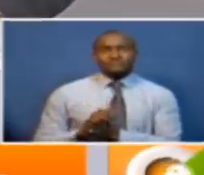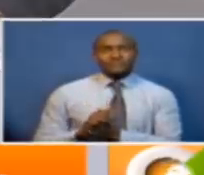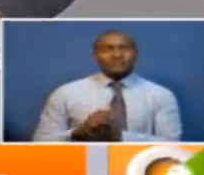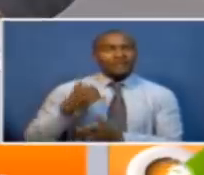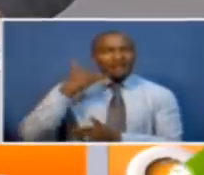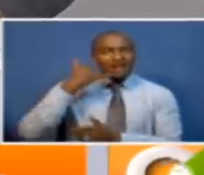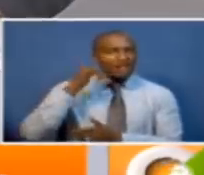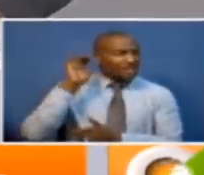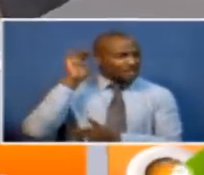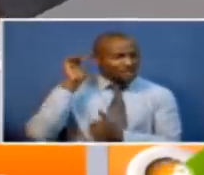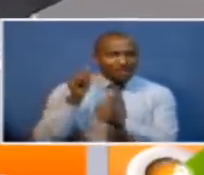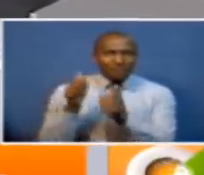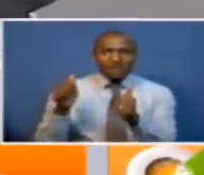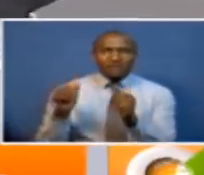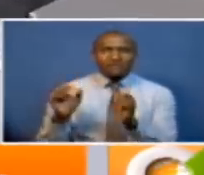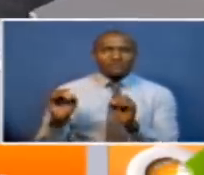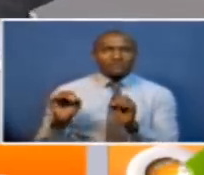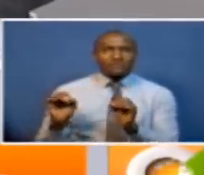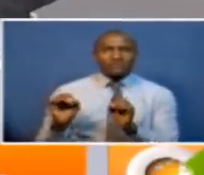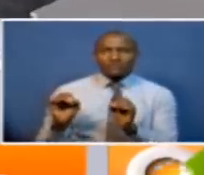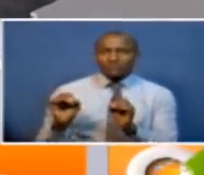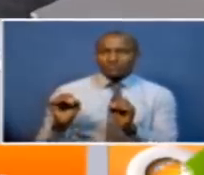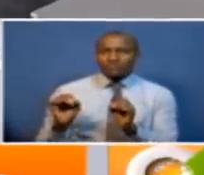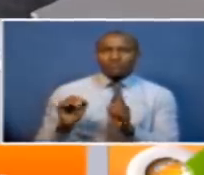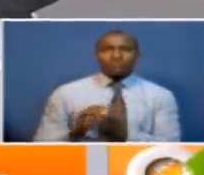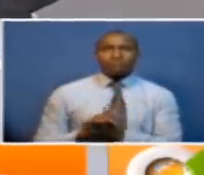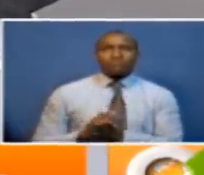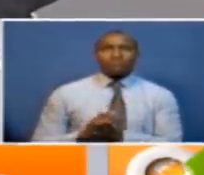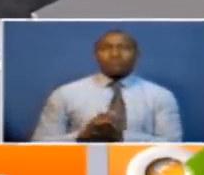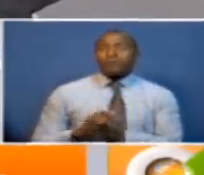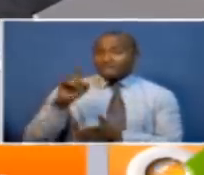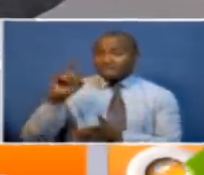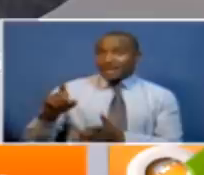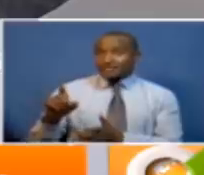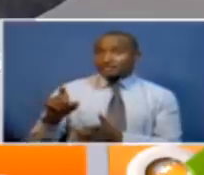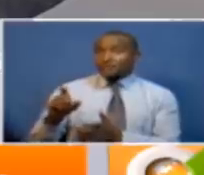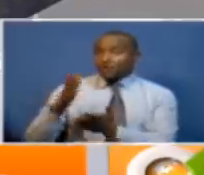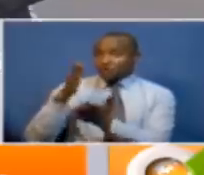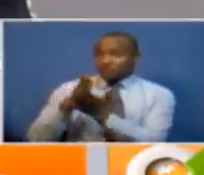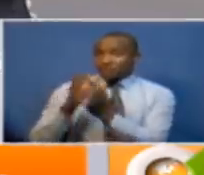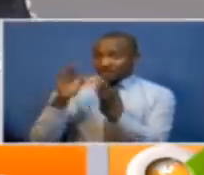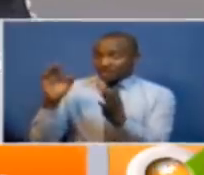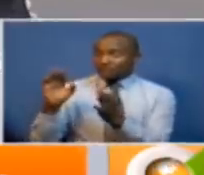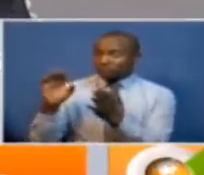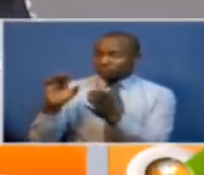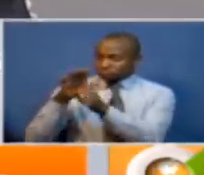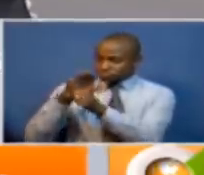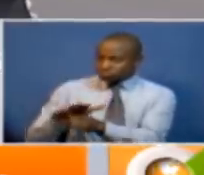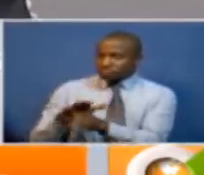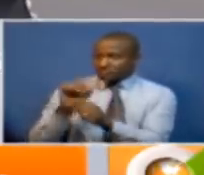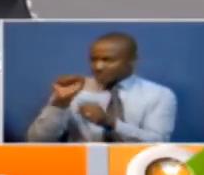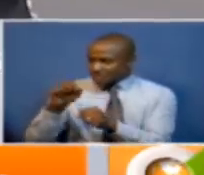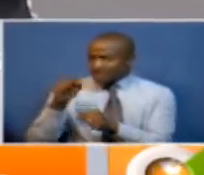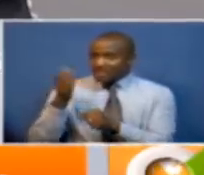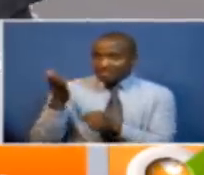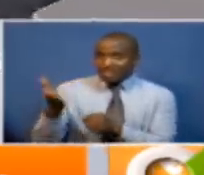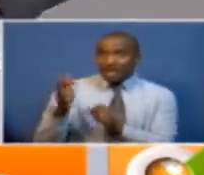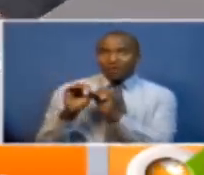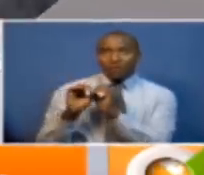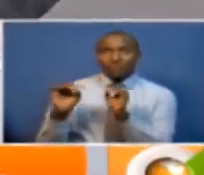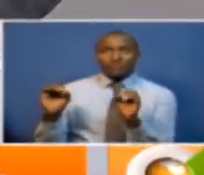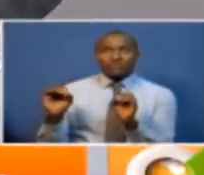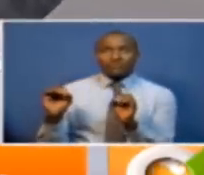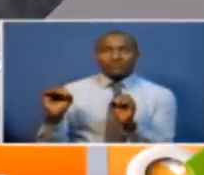year 2010. Discrimination on the grounds of race, ethnic or social origin or status